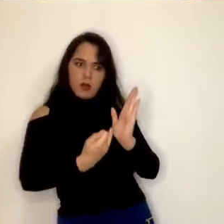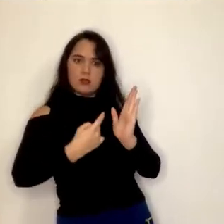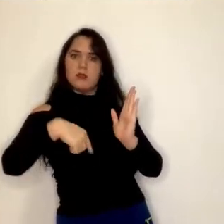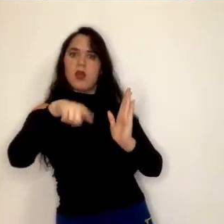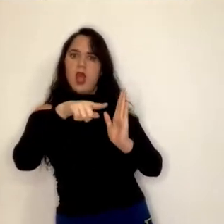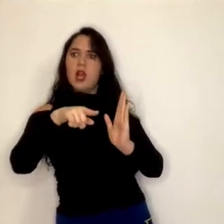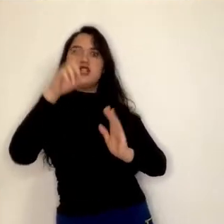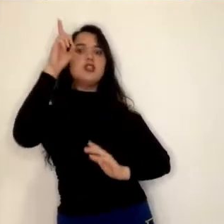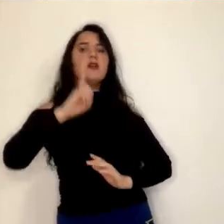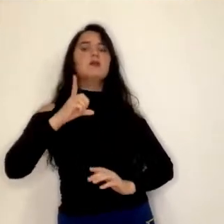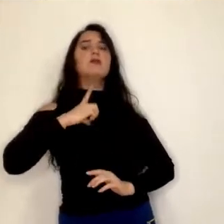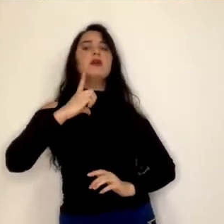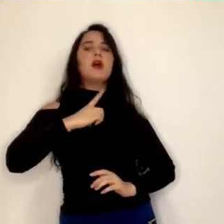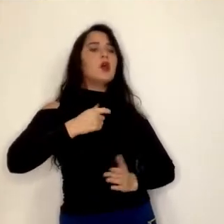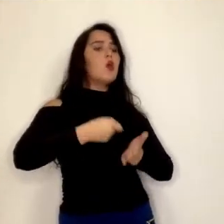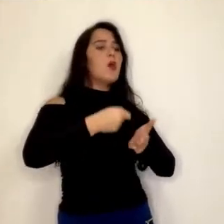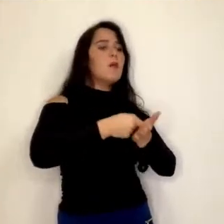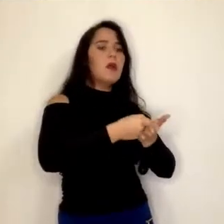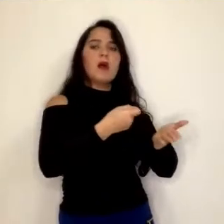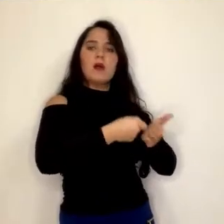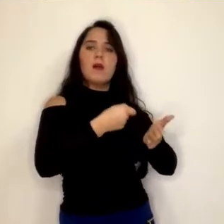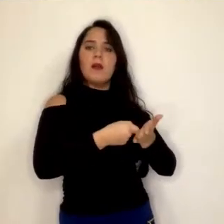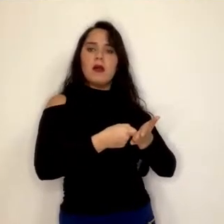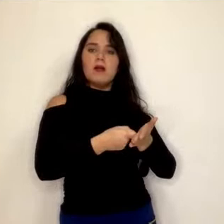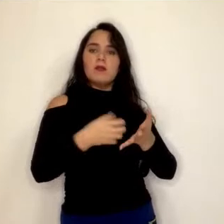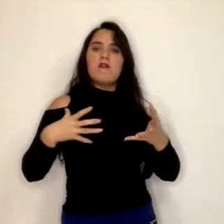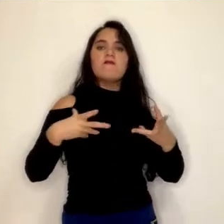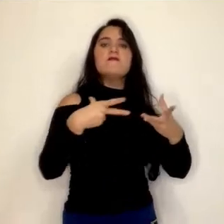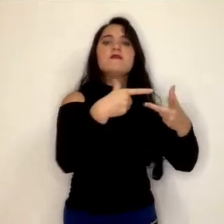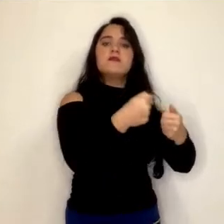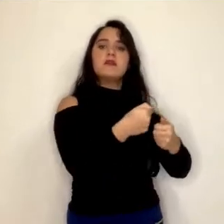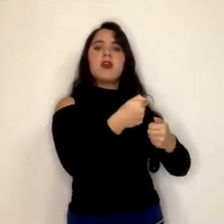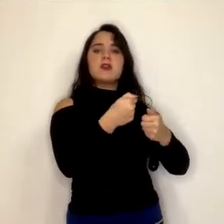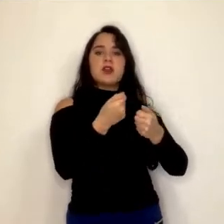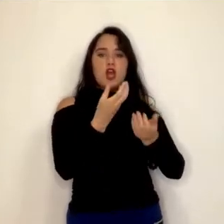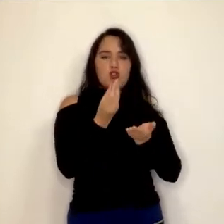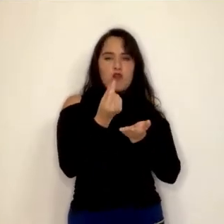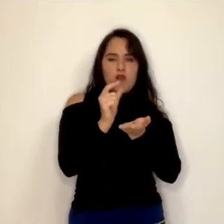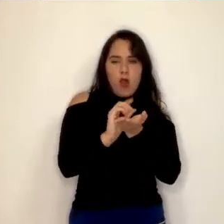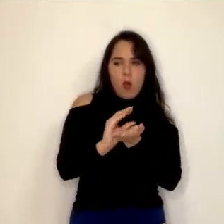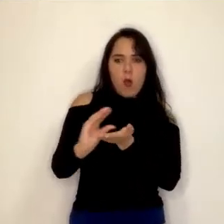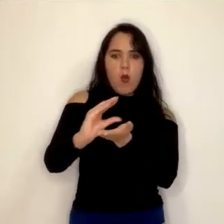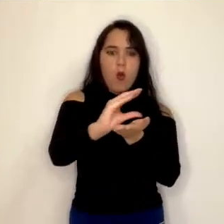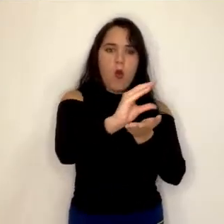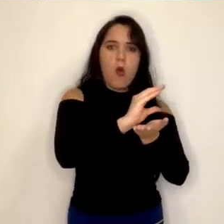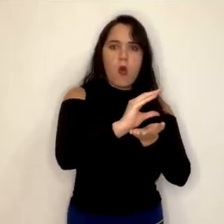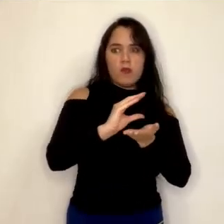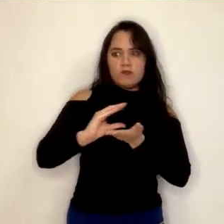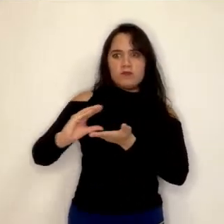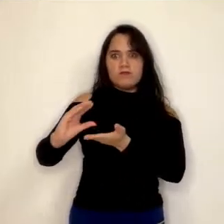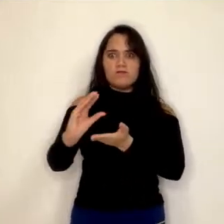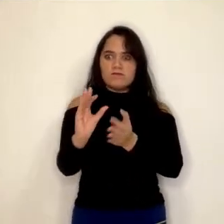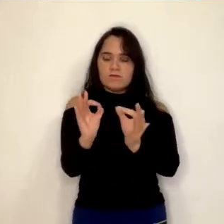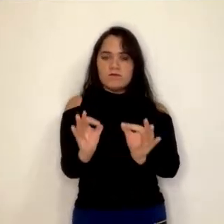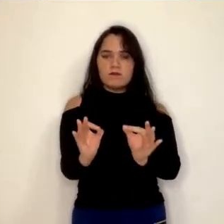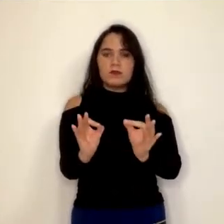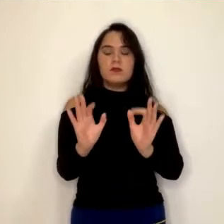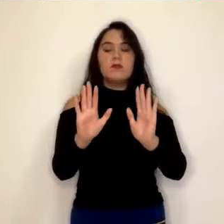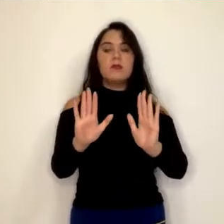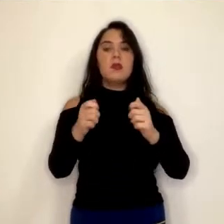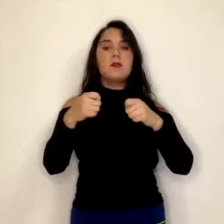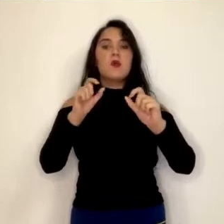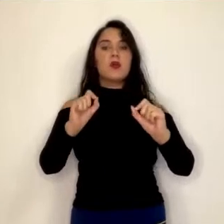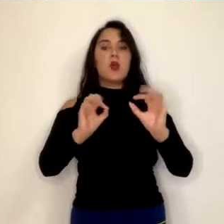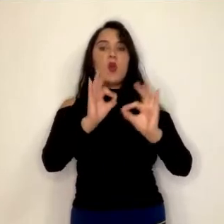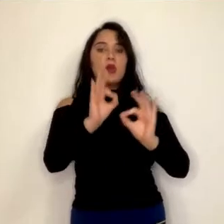of constituents to demand from the state what it has done with the